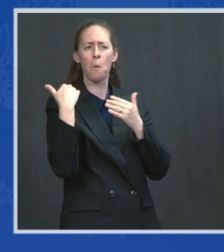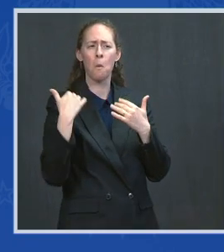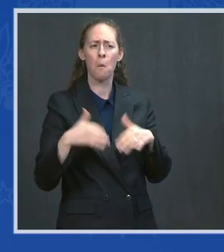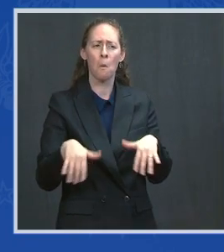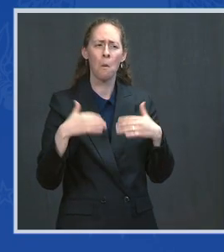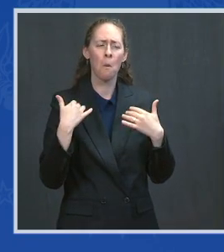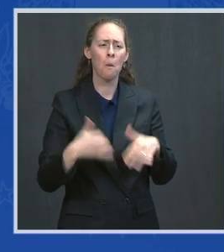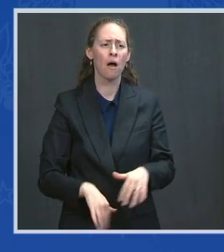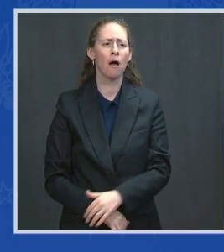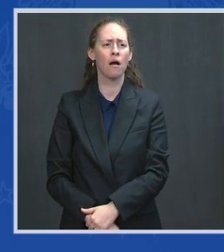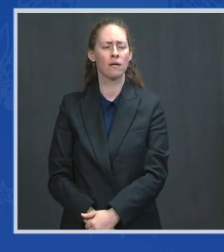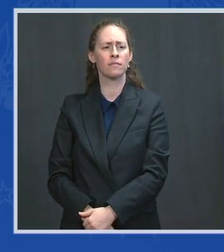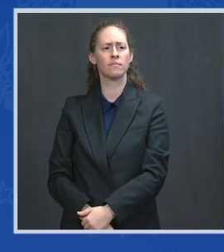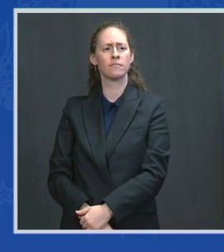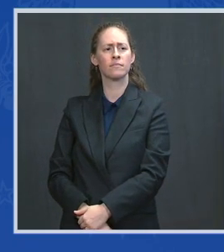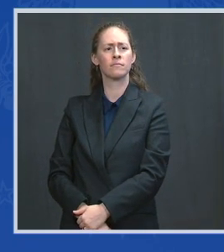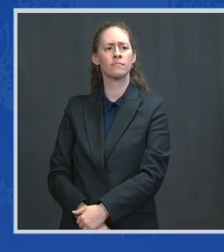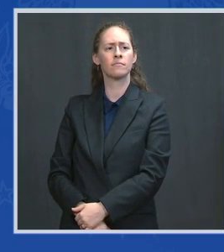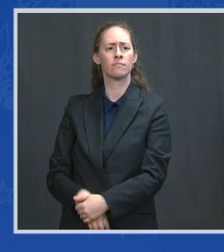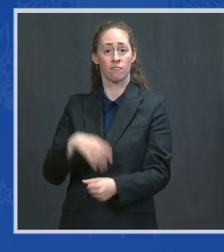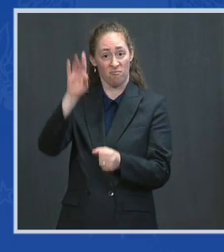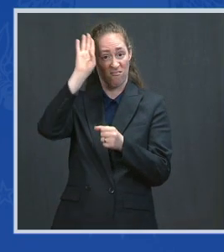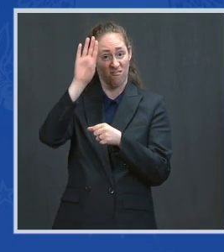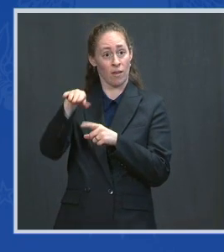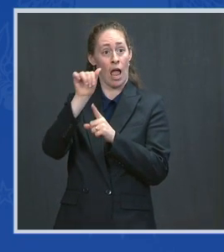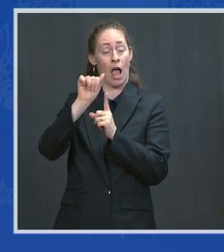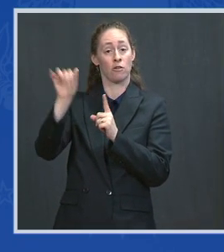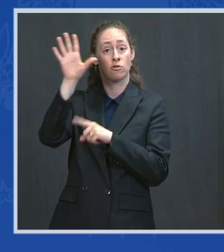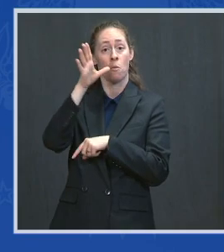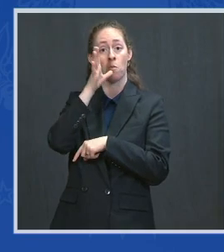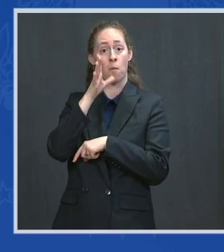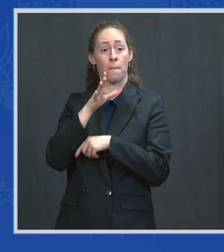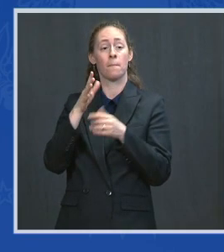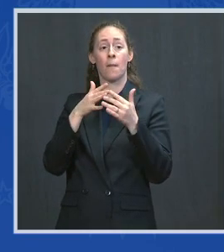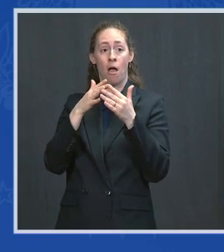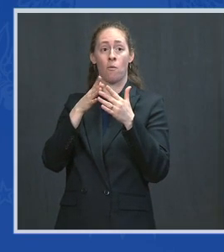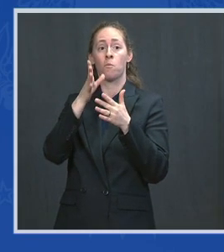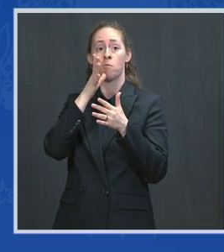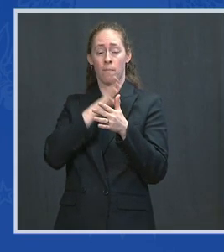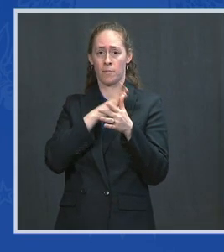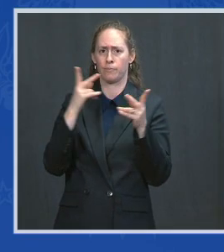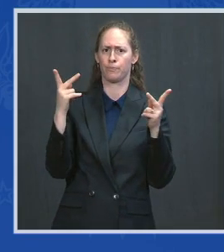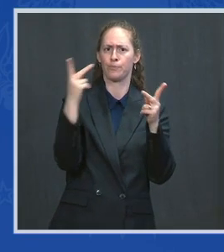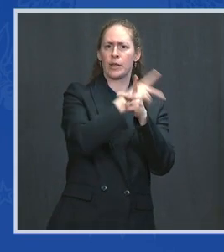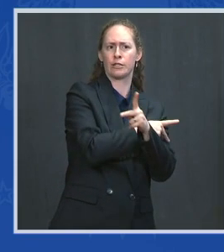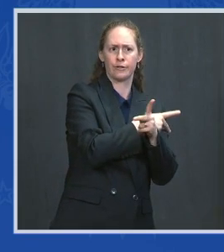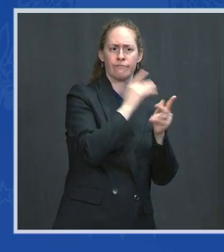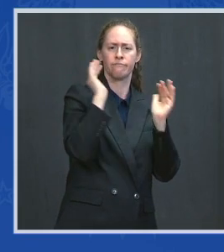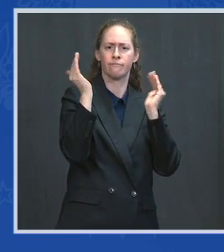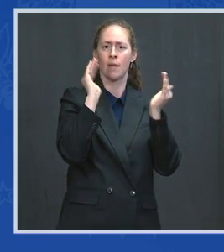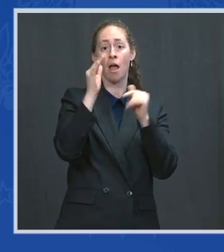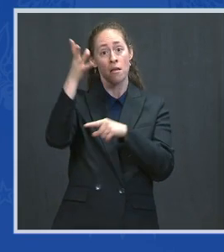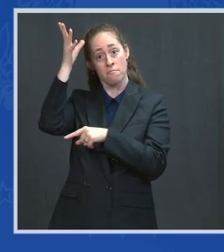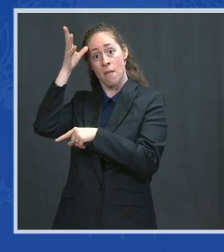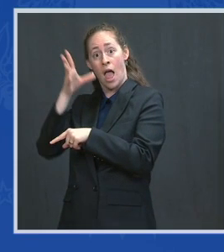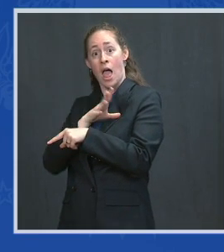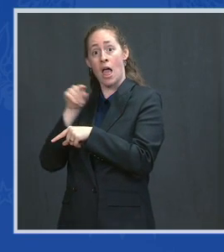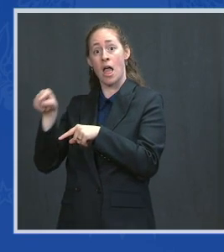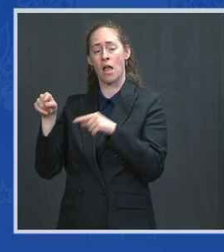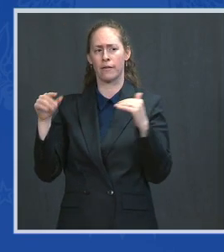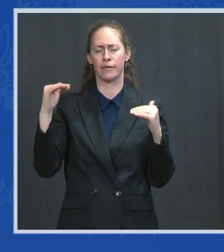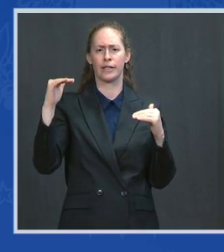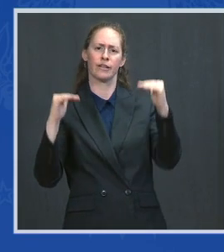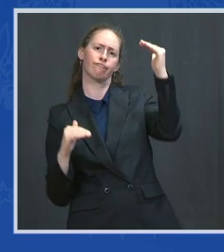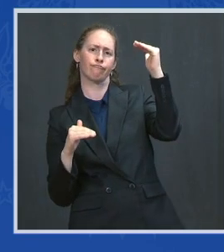men. And the conversation we had in Atlanta is one we're hearing all across the country, that all of this